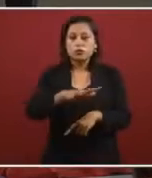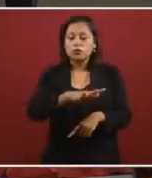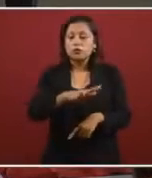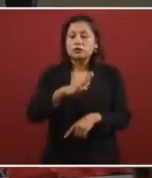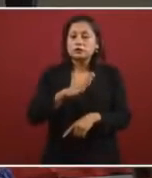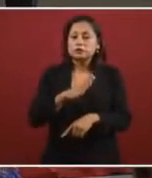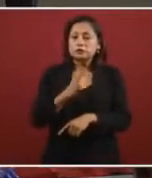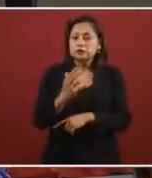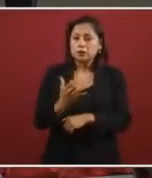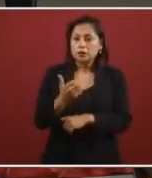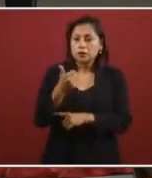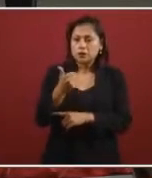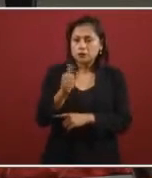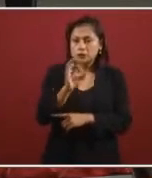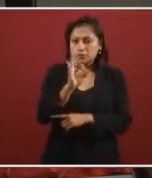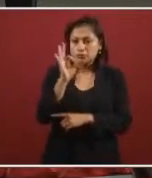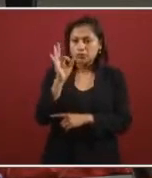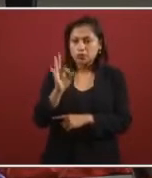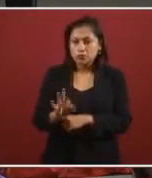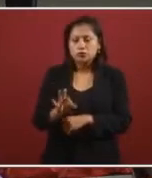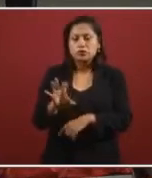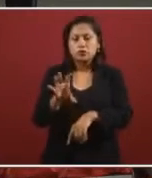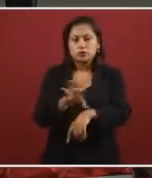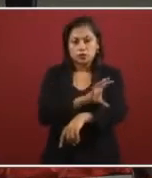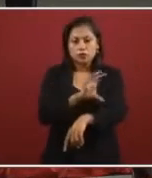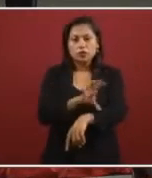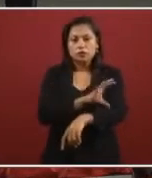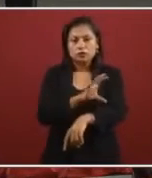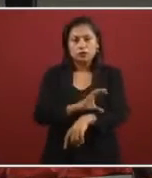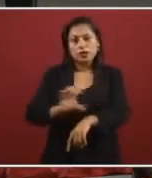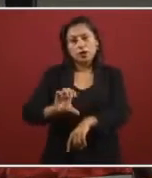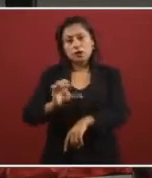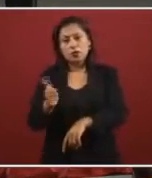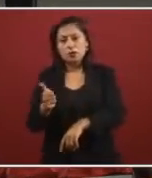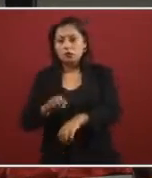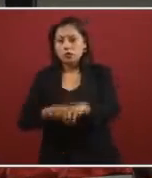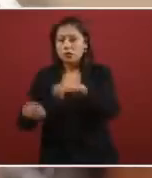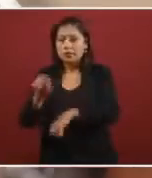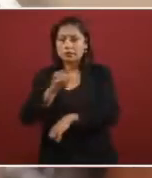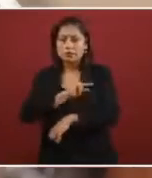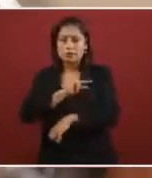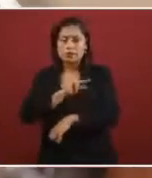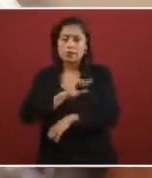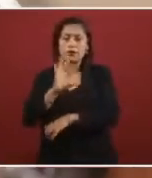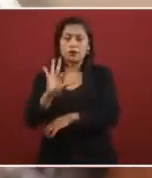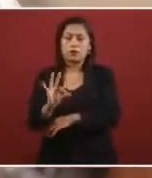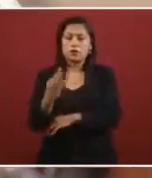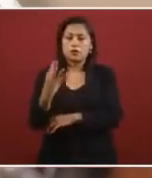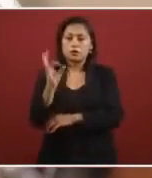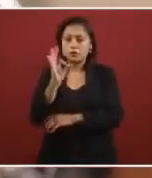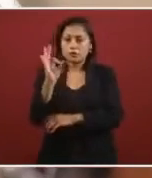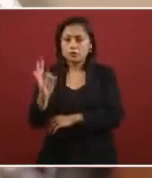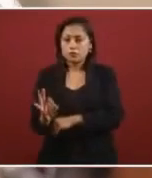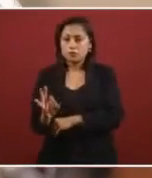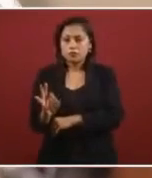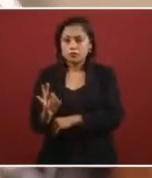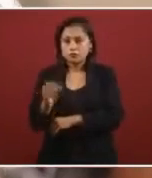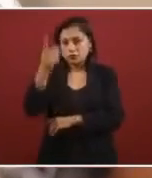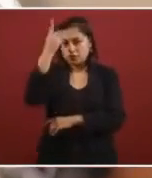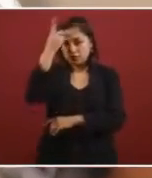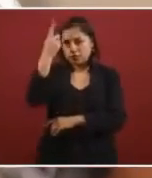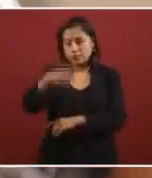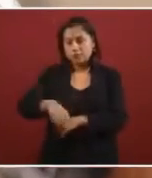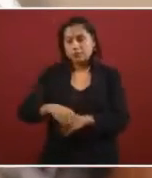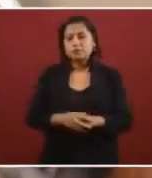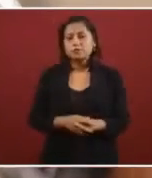now the public sector only does 56% of the